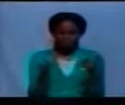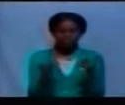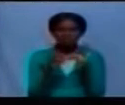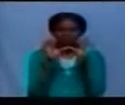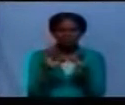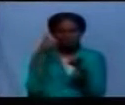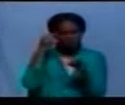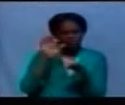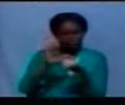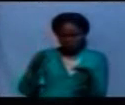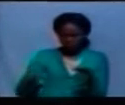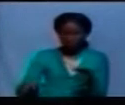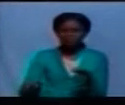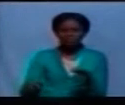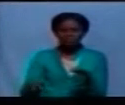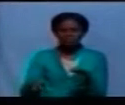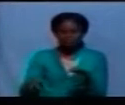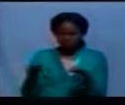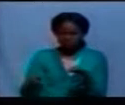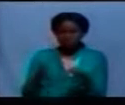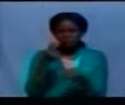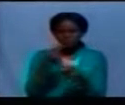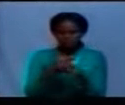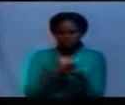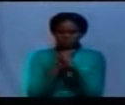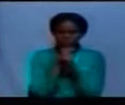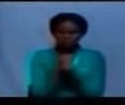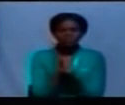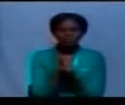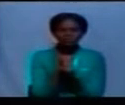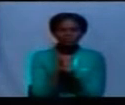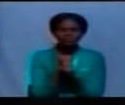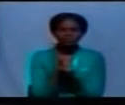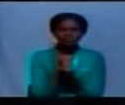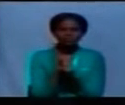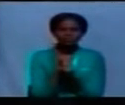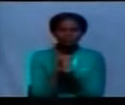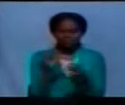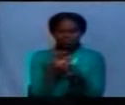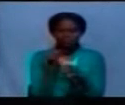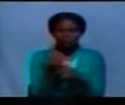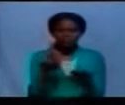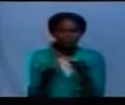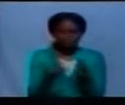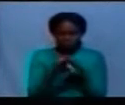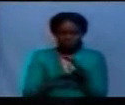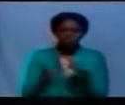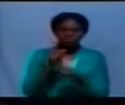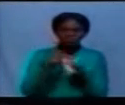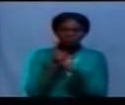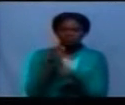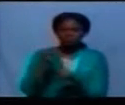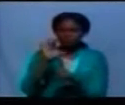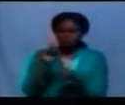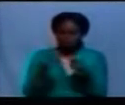for your child. Whether your child is 2 months old, or they are below the age of 18, open